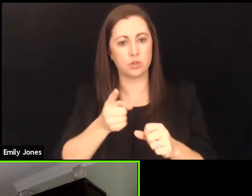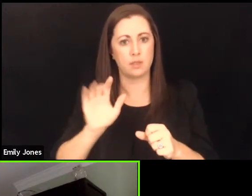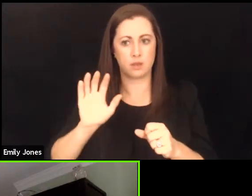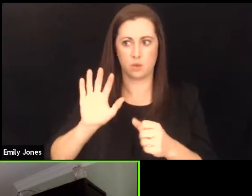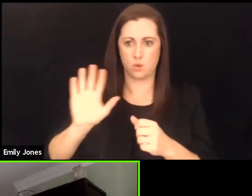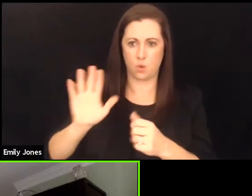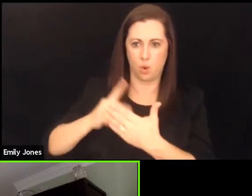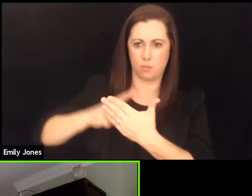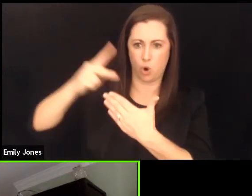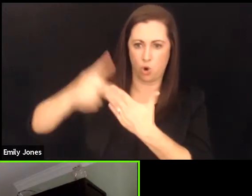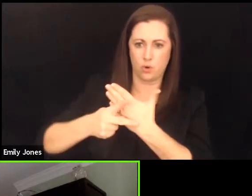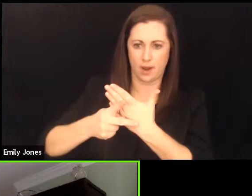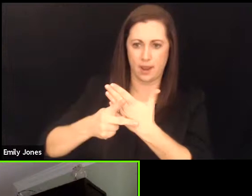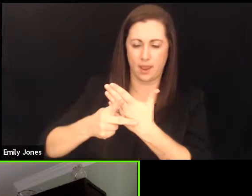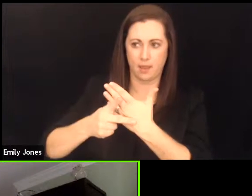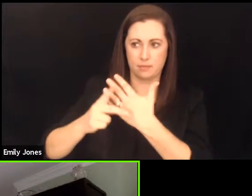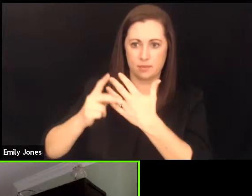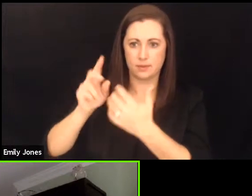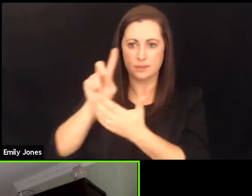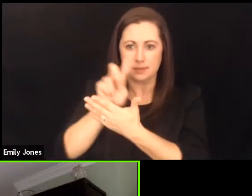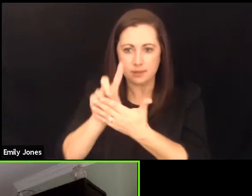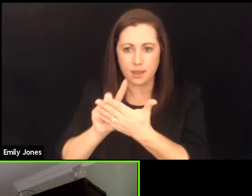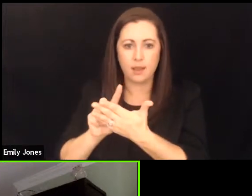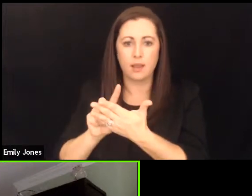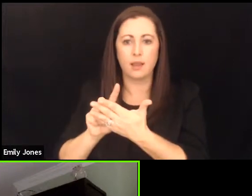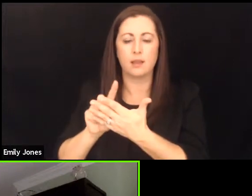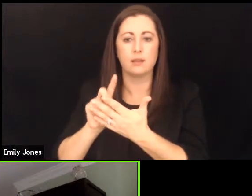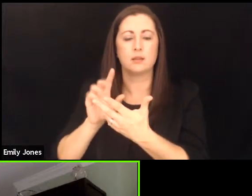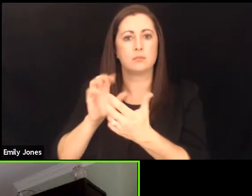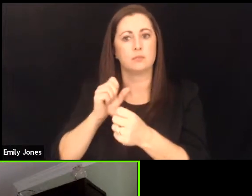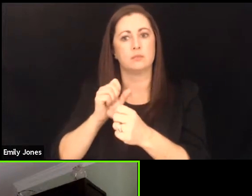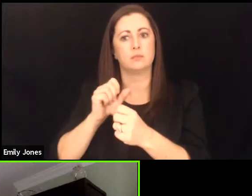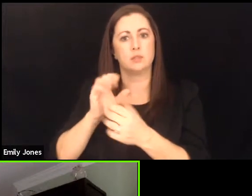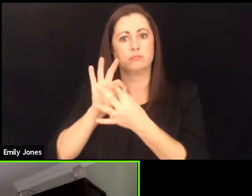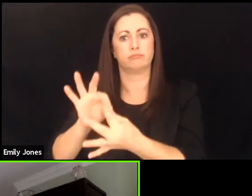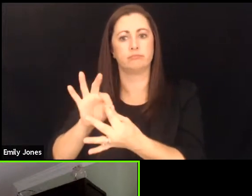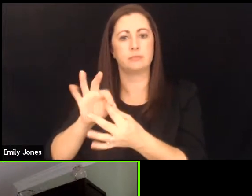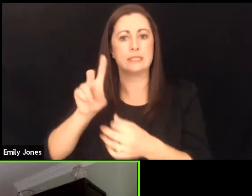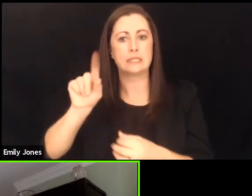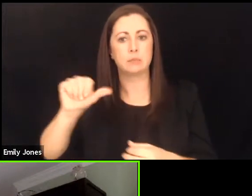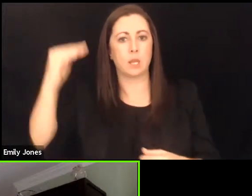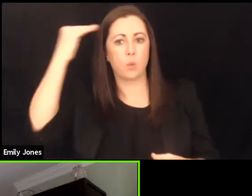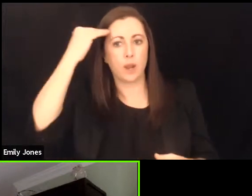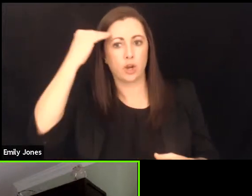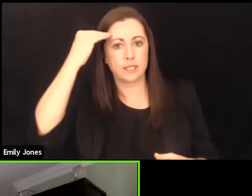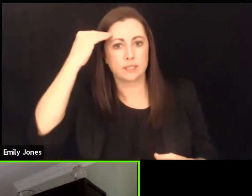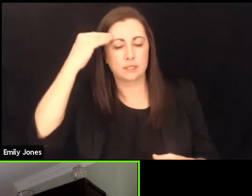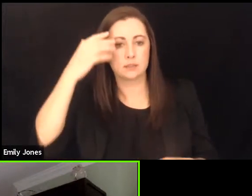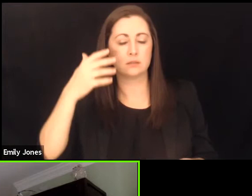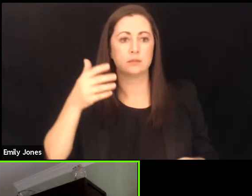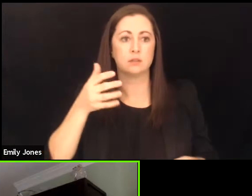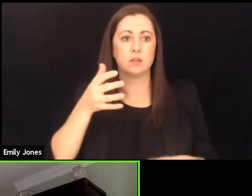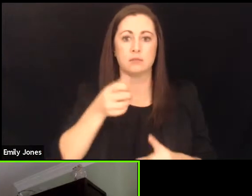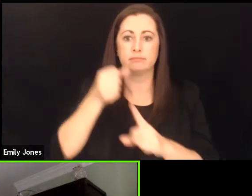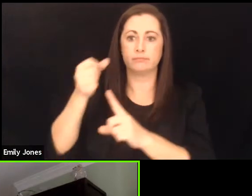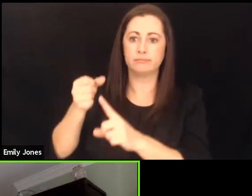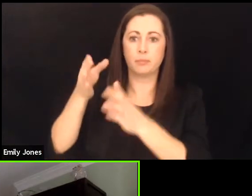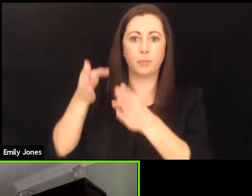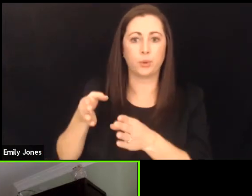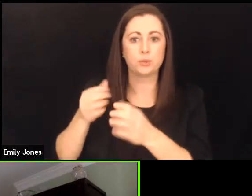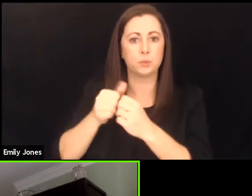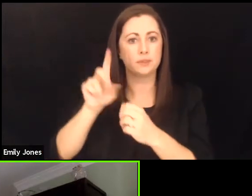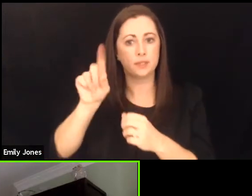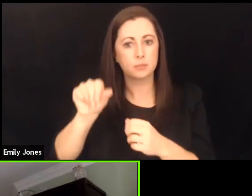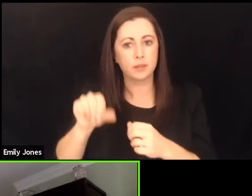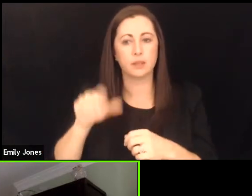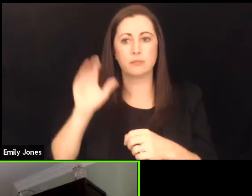program structure has something to do with disability awareness. Bring in a speaker, bring in someone with a disability, bring in someone